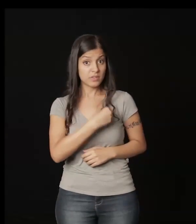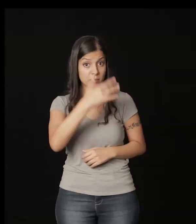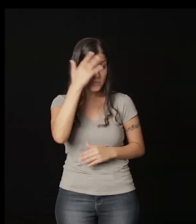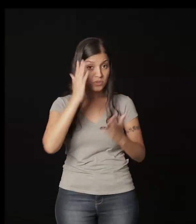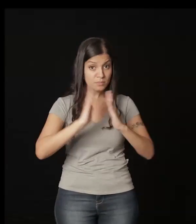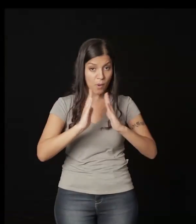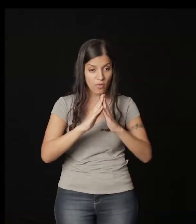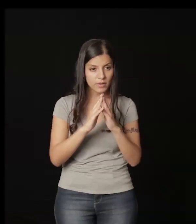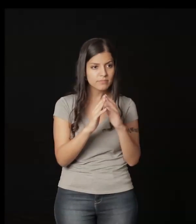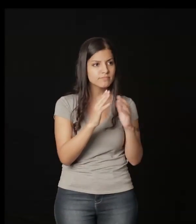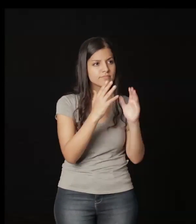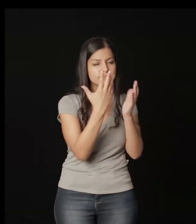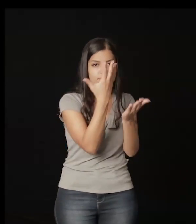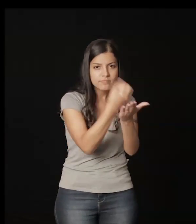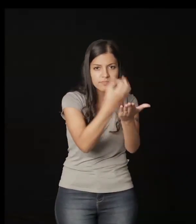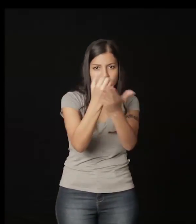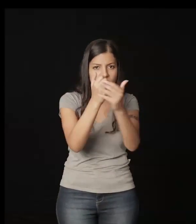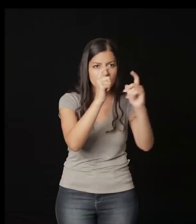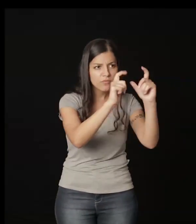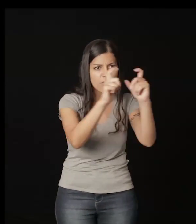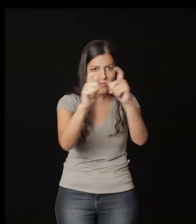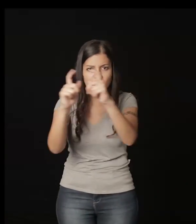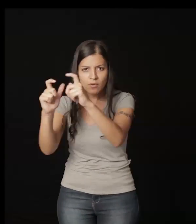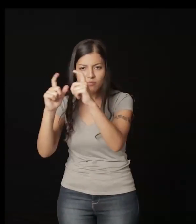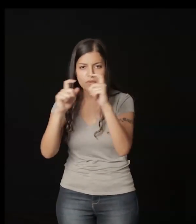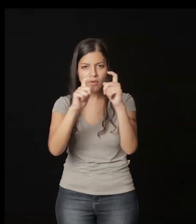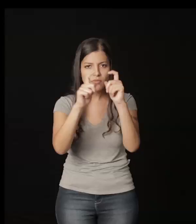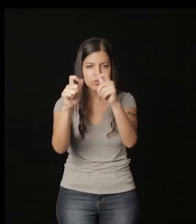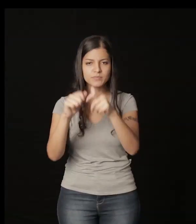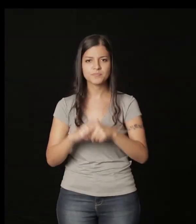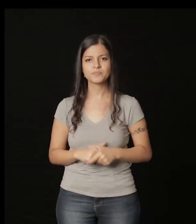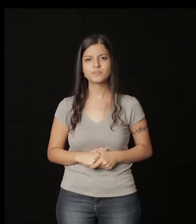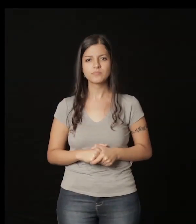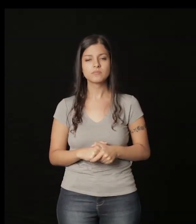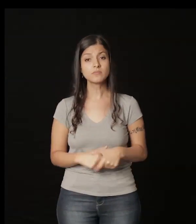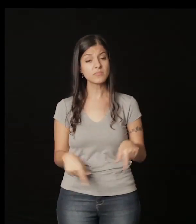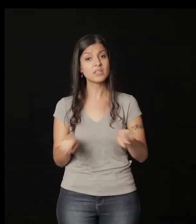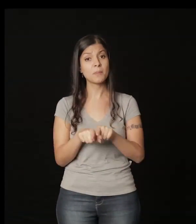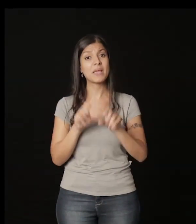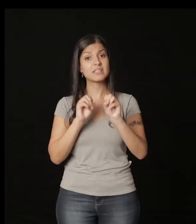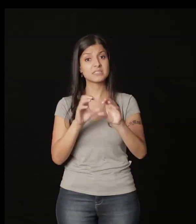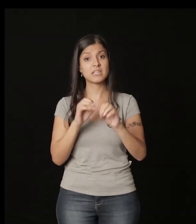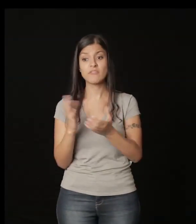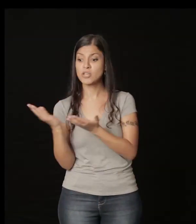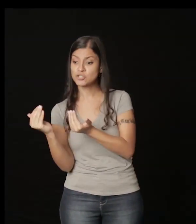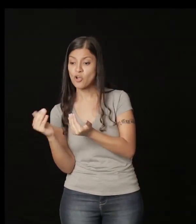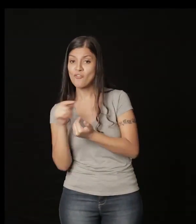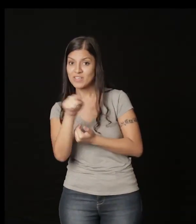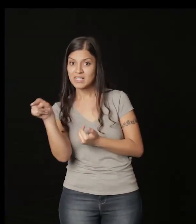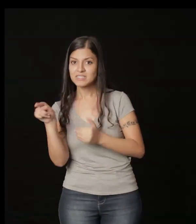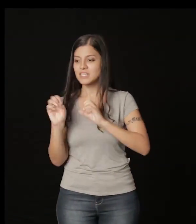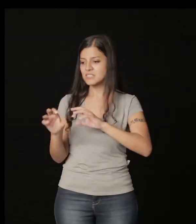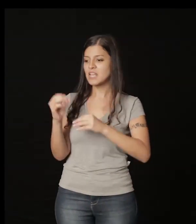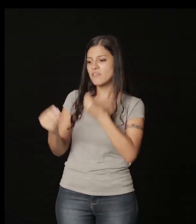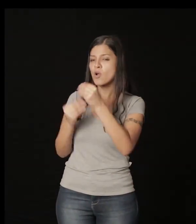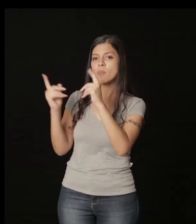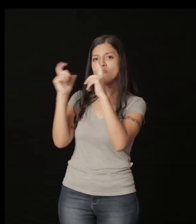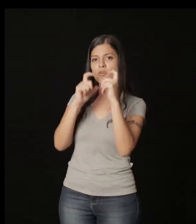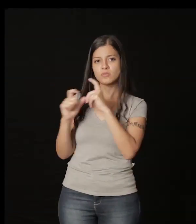were documenting their lives and this war that was unfolding around them. But at the same time, they were teaching photography